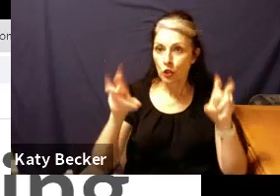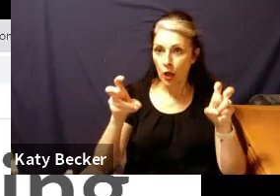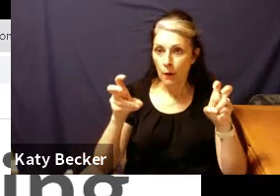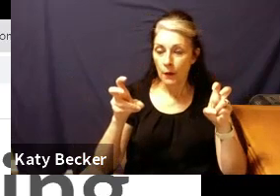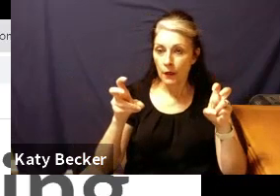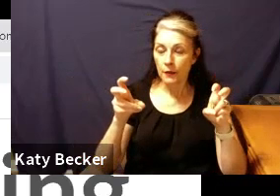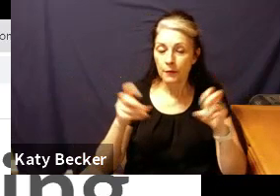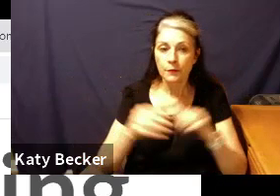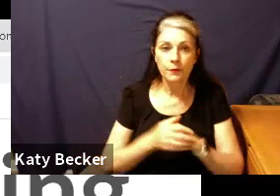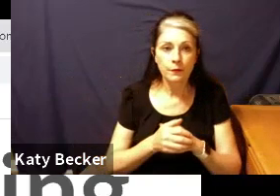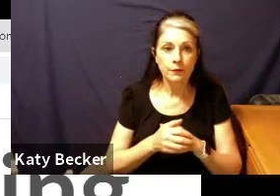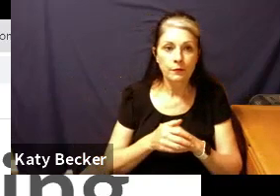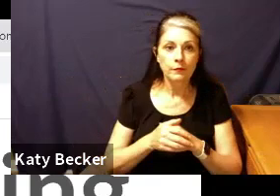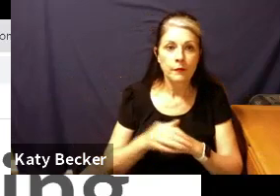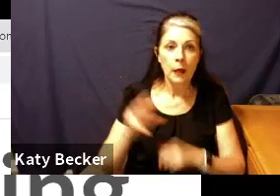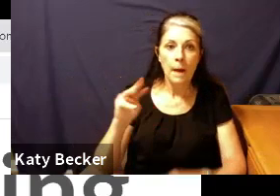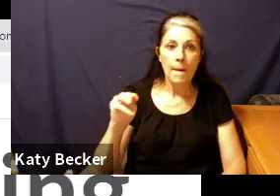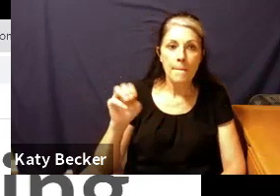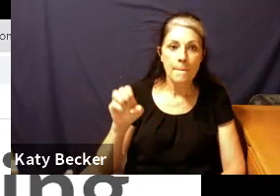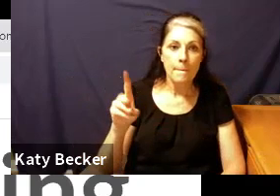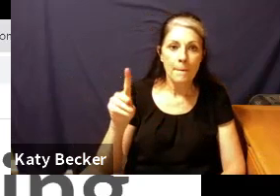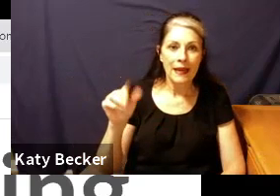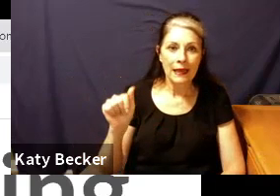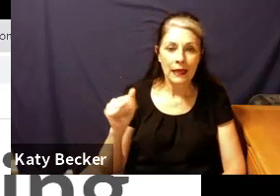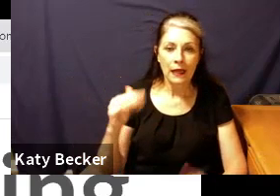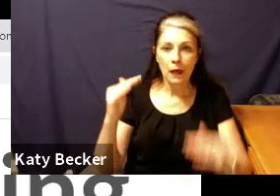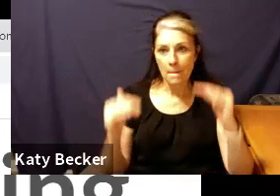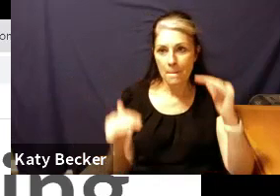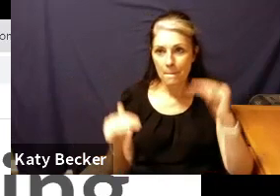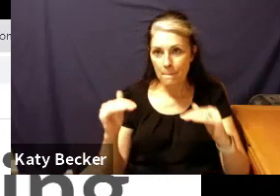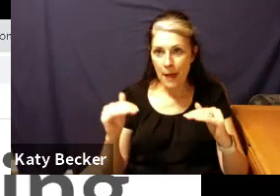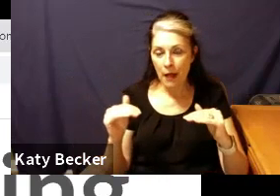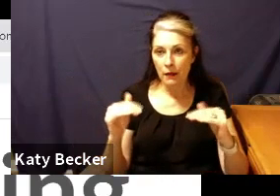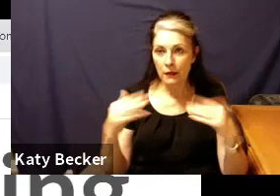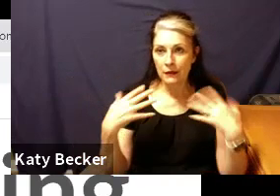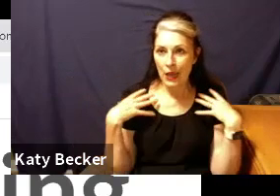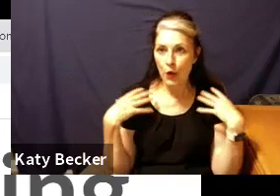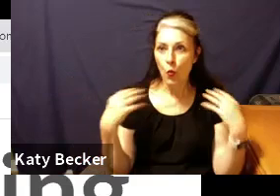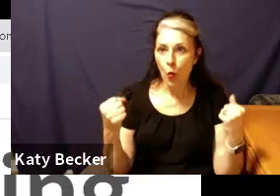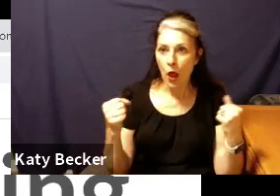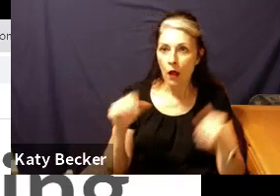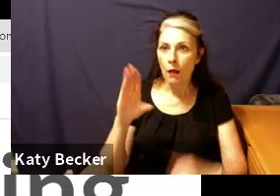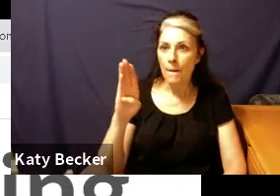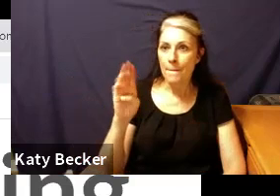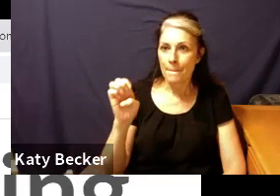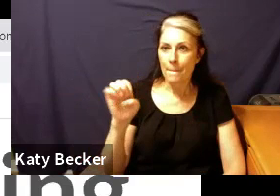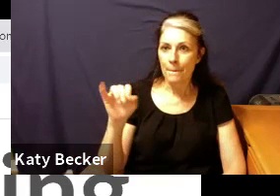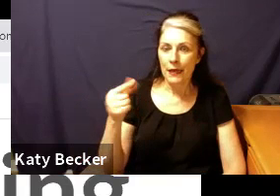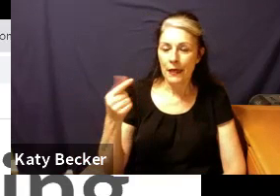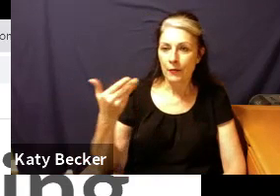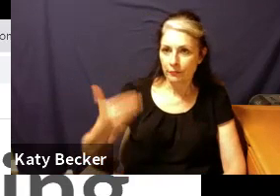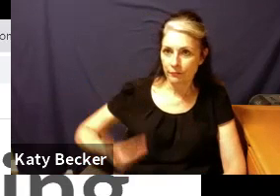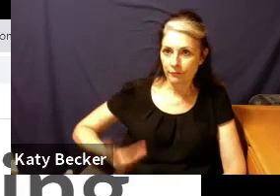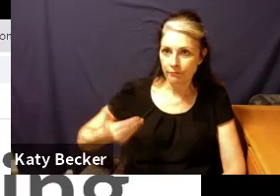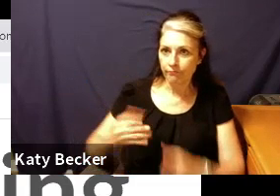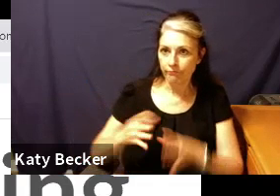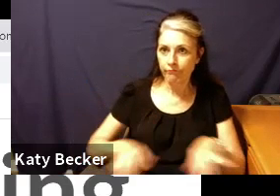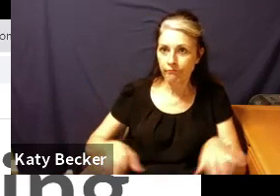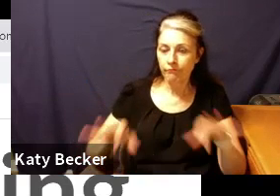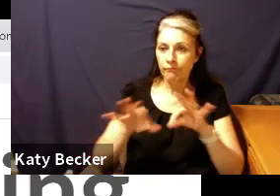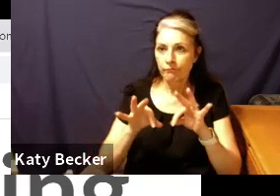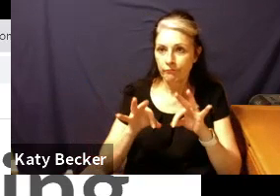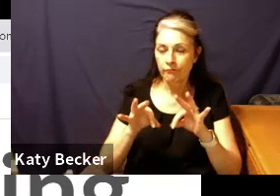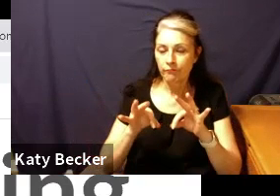to cover is media, balance, and well-being. And we all know that this is really important when we think about our own